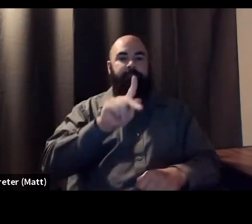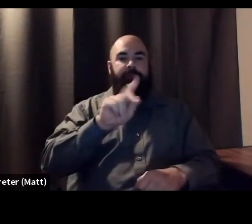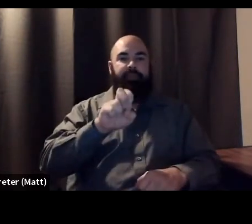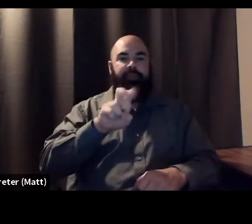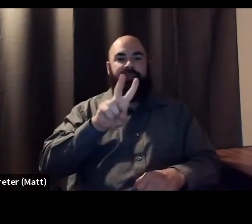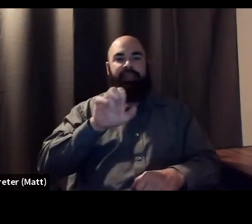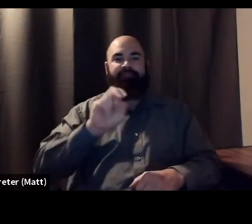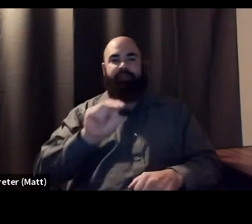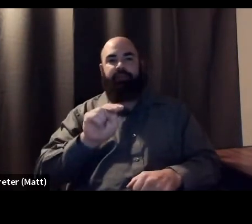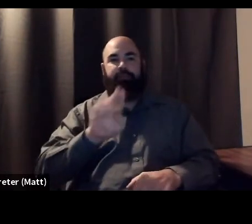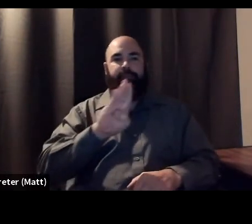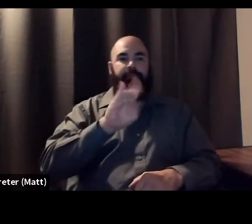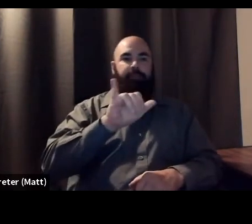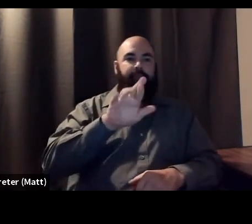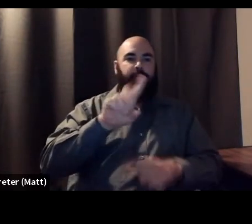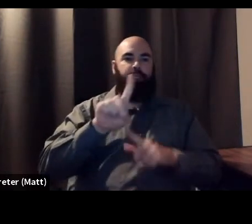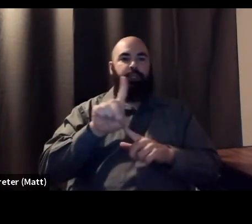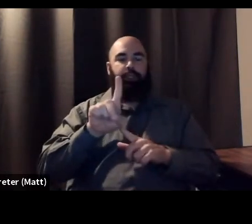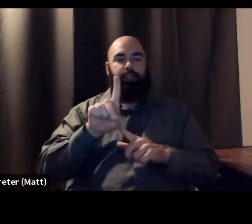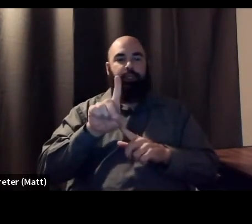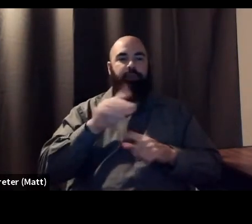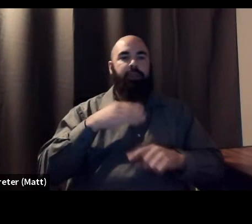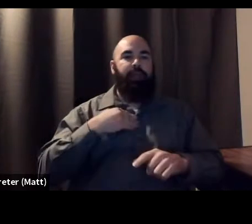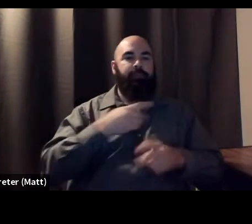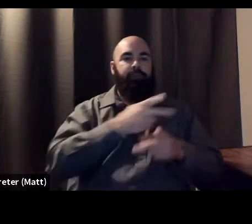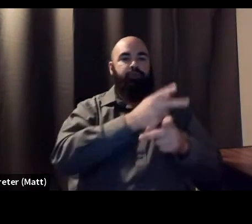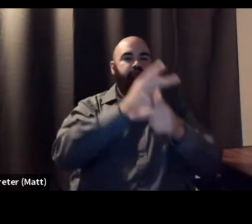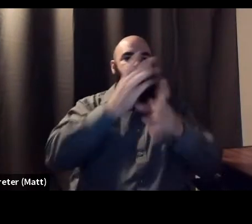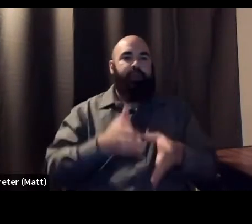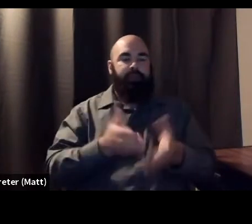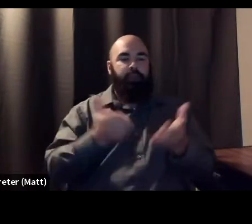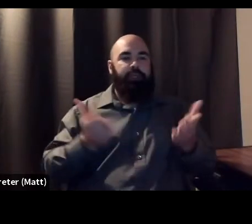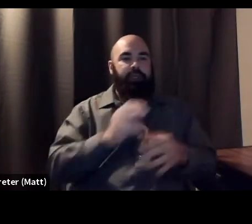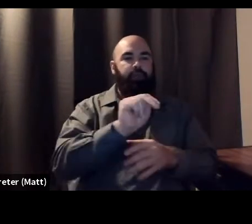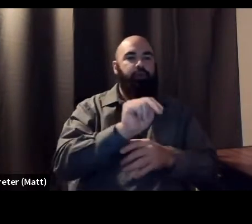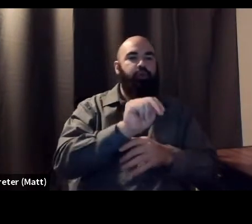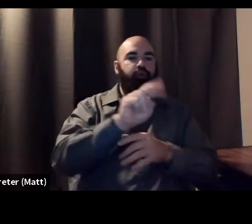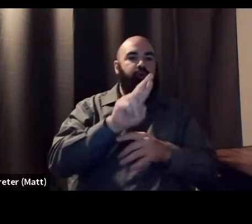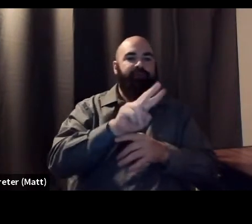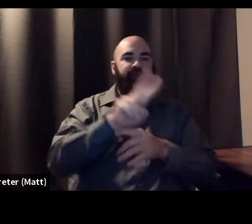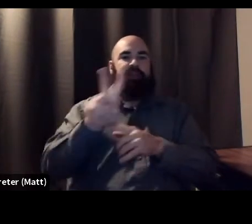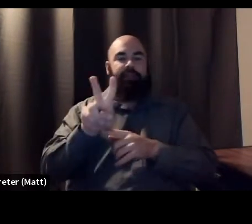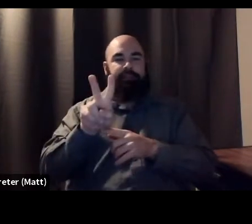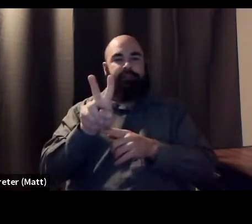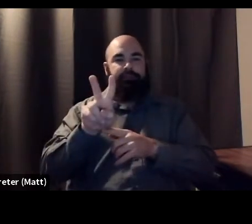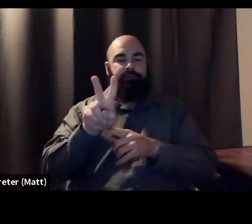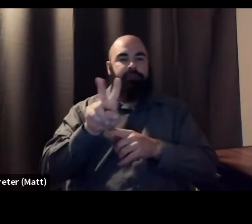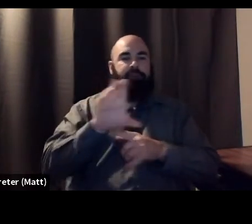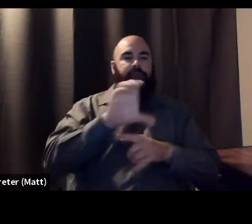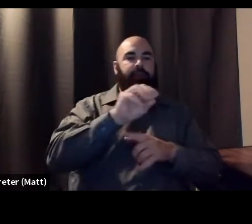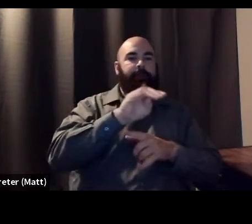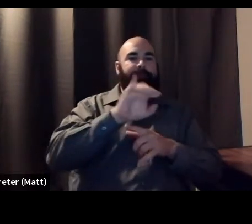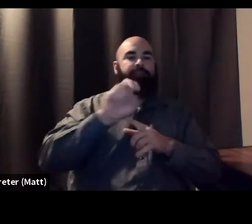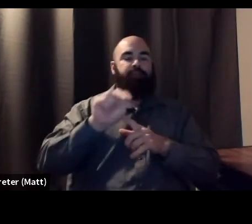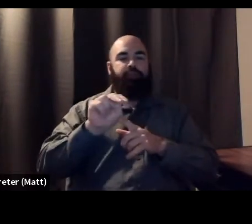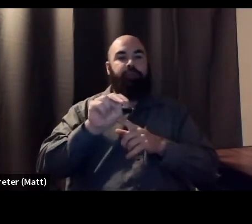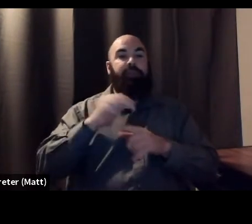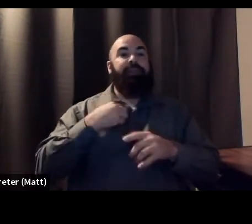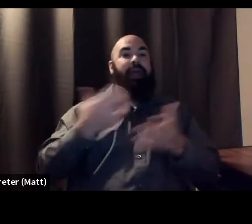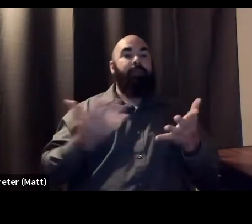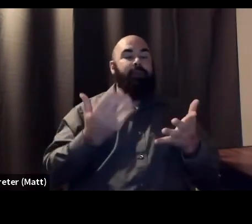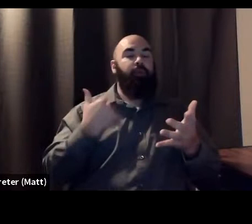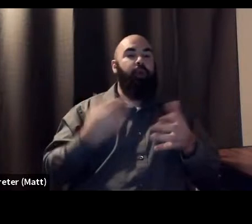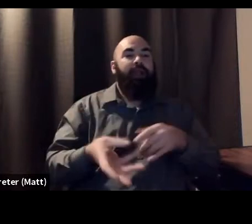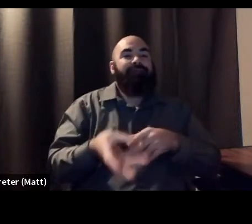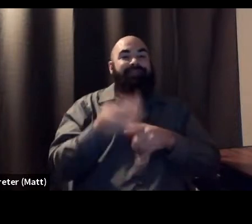I'm Executive Director of the New River Valley Regional Commission. I had the pleasure of serving as moderator for the 6-episode virtual town hall series